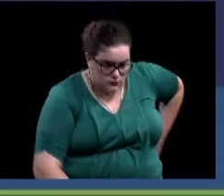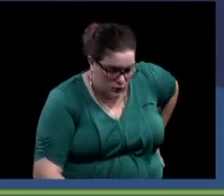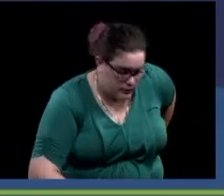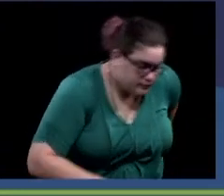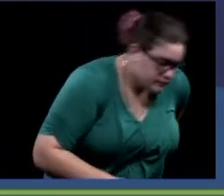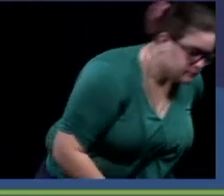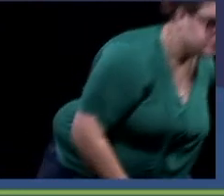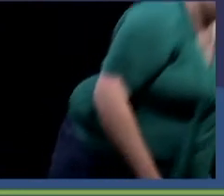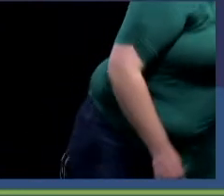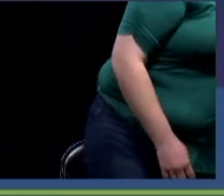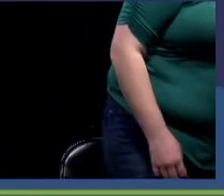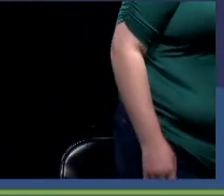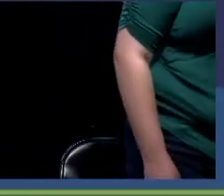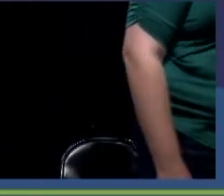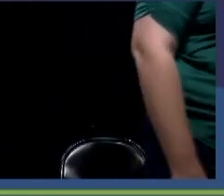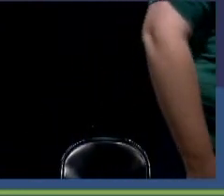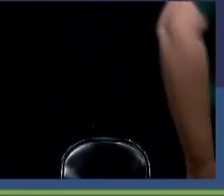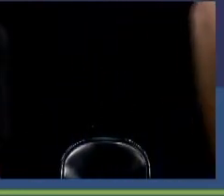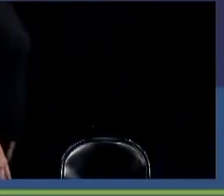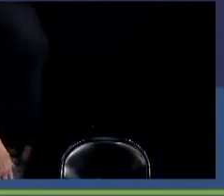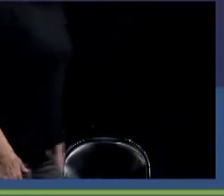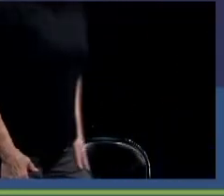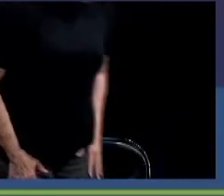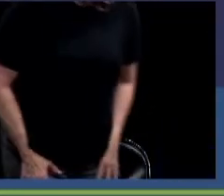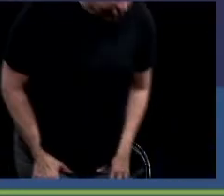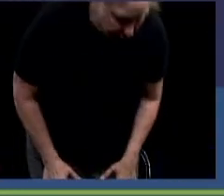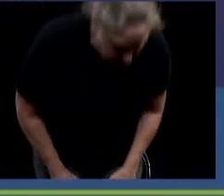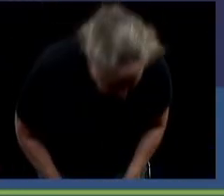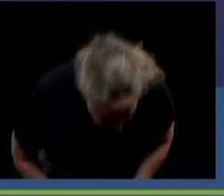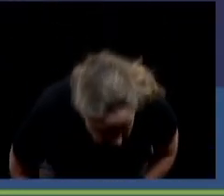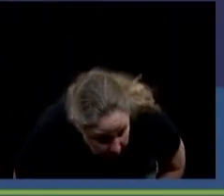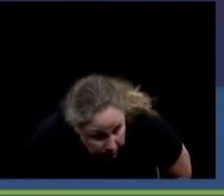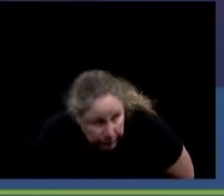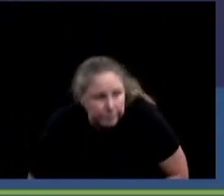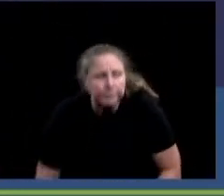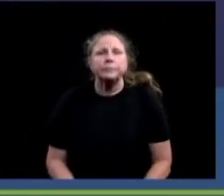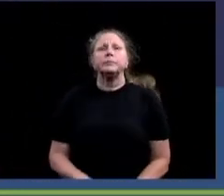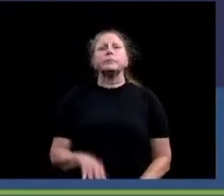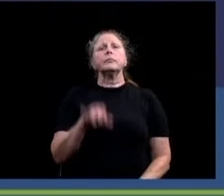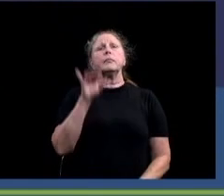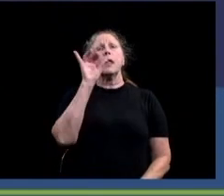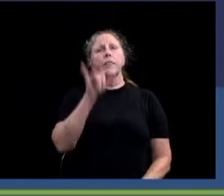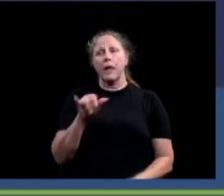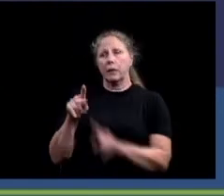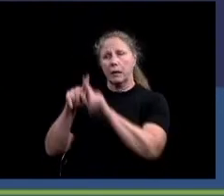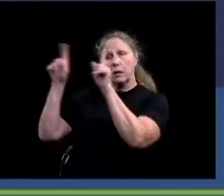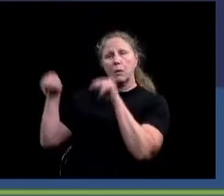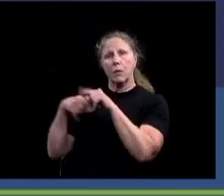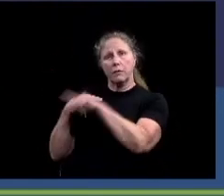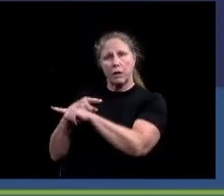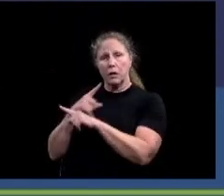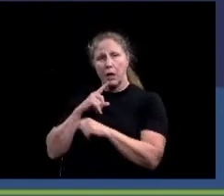This graph shows the origination of the complaints. As you can see, the vast majority